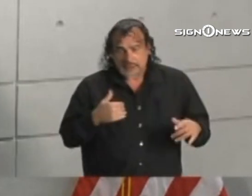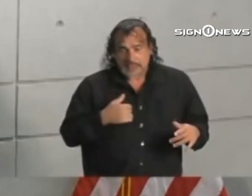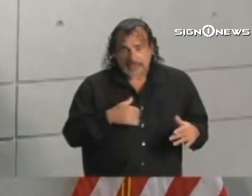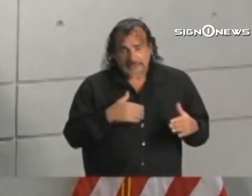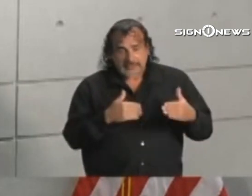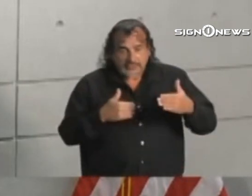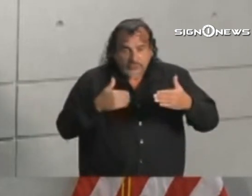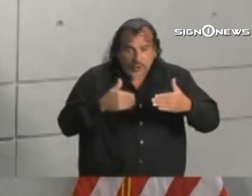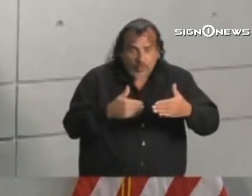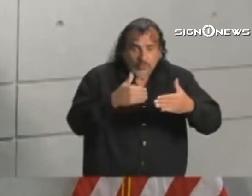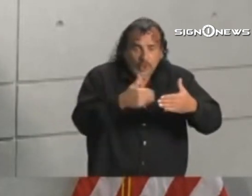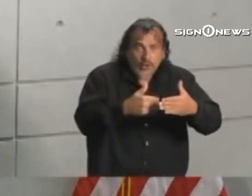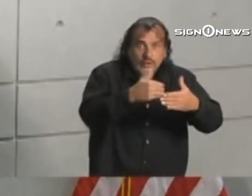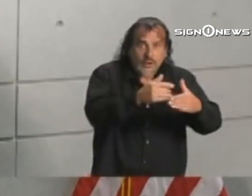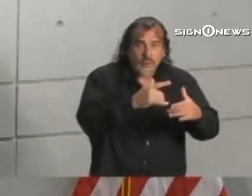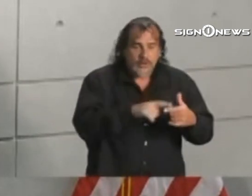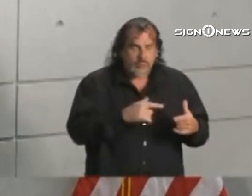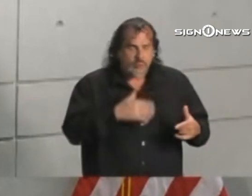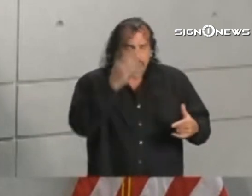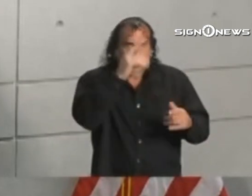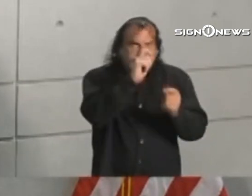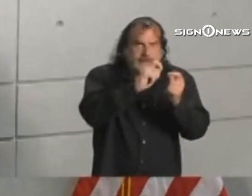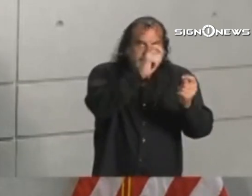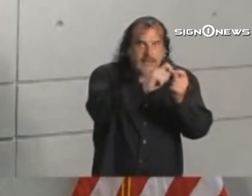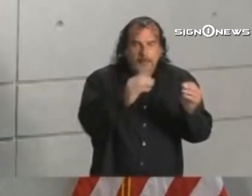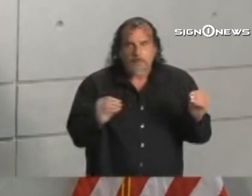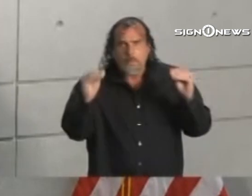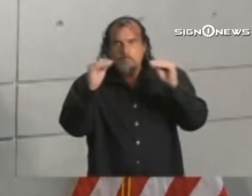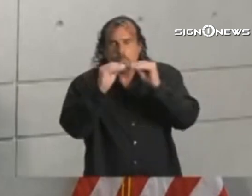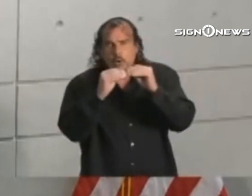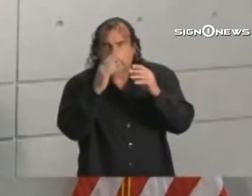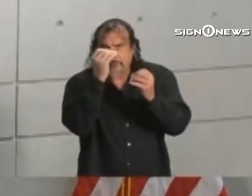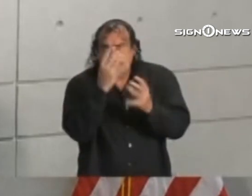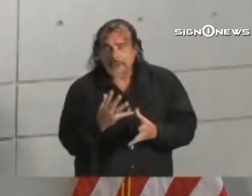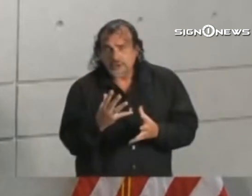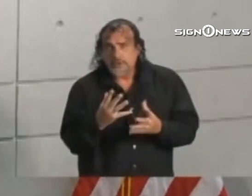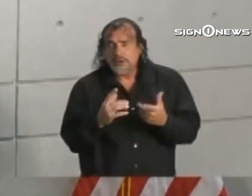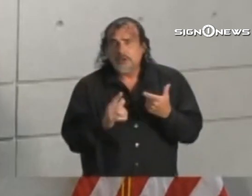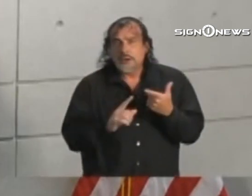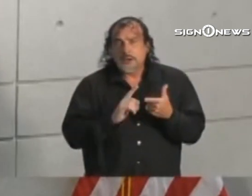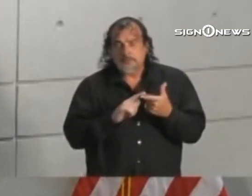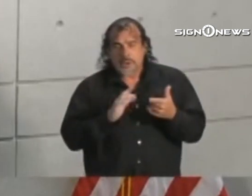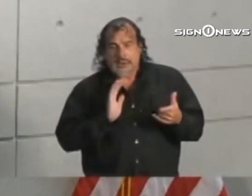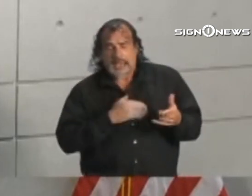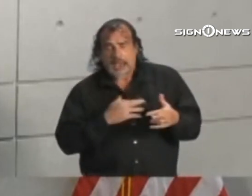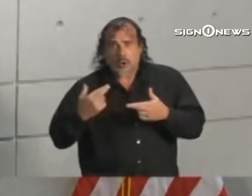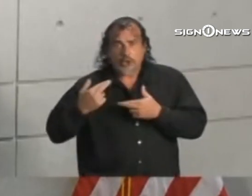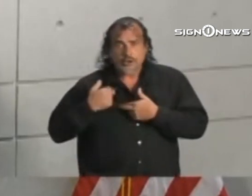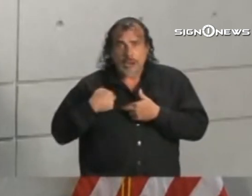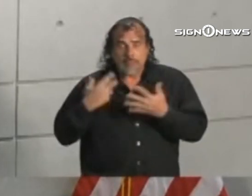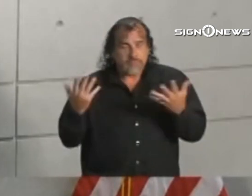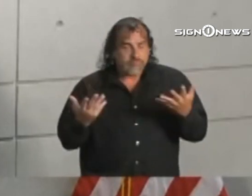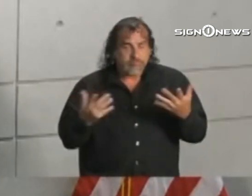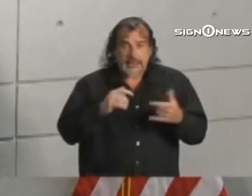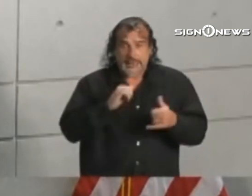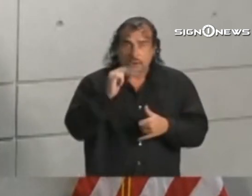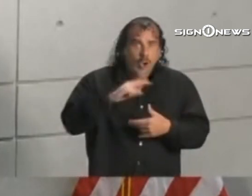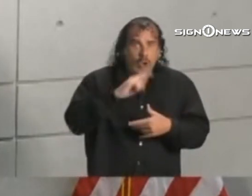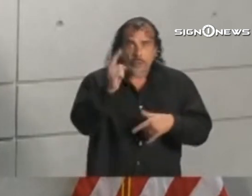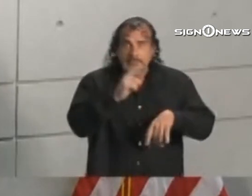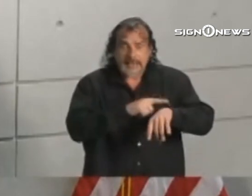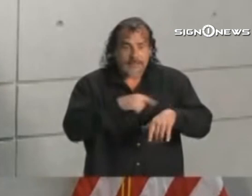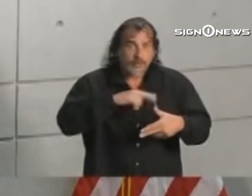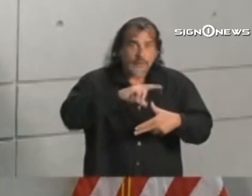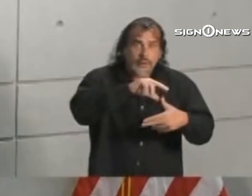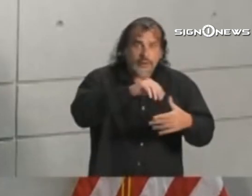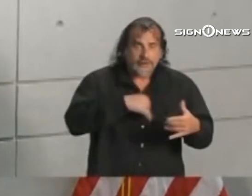even better information. But our job, as it always is in these storms, is to prepare